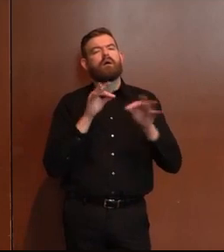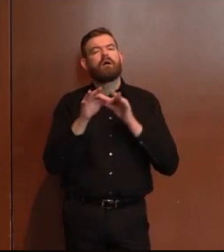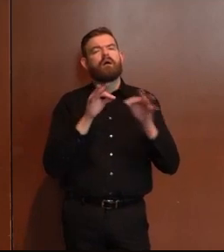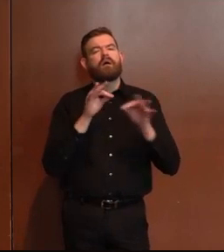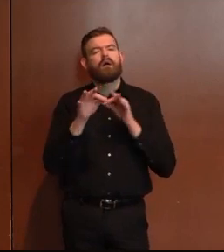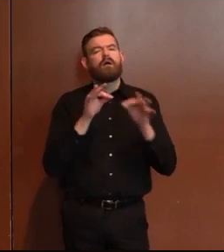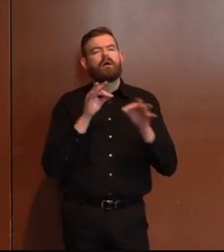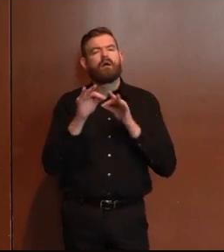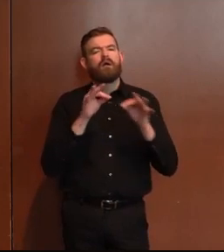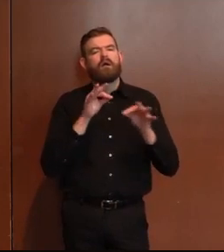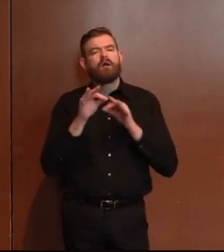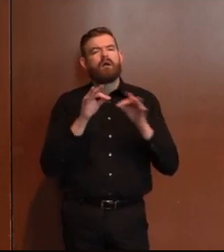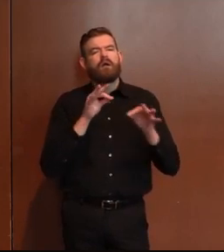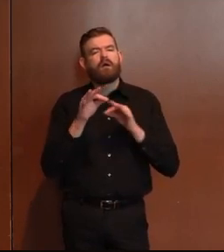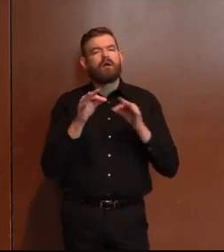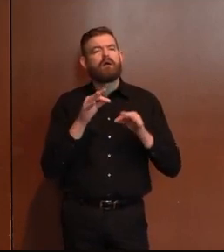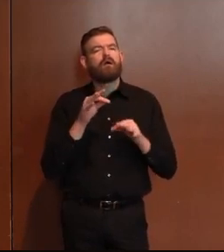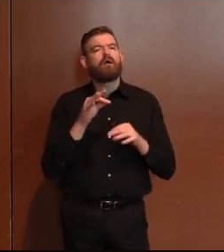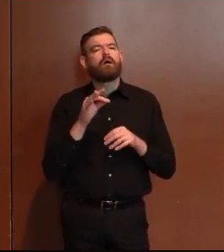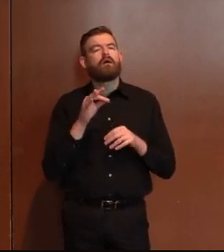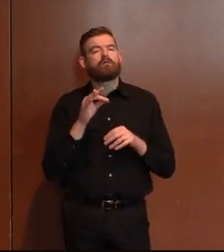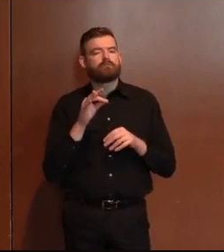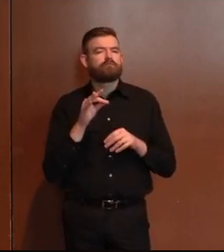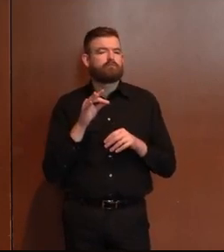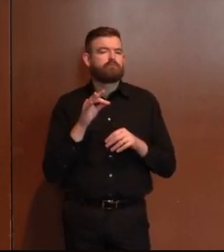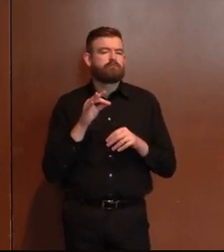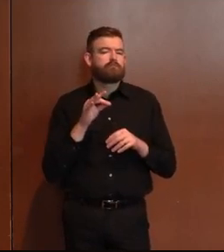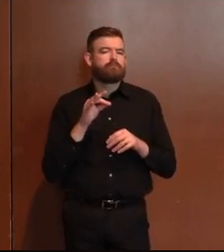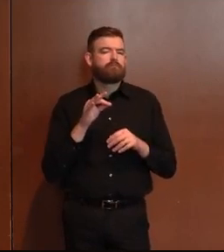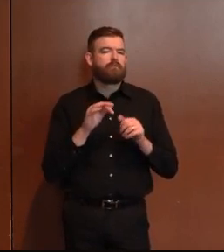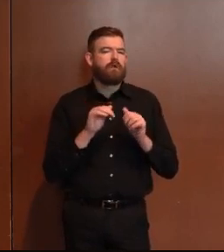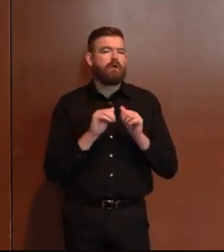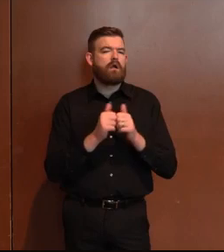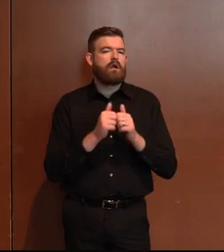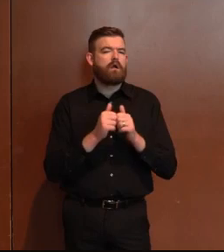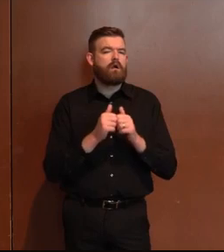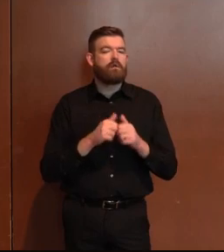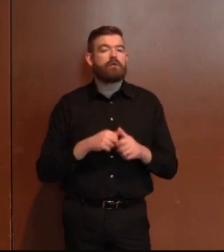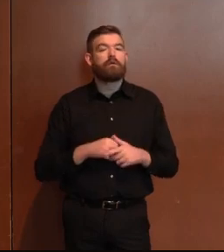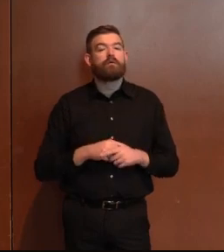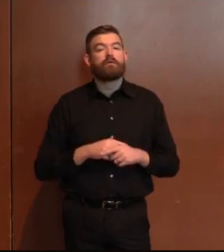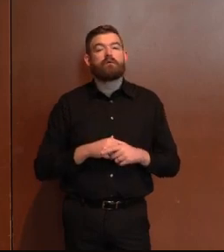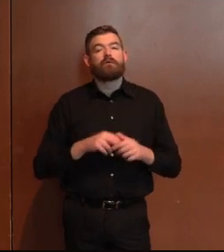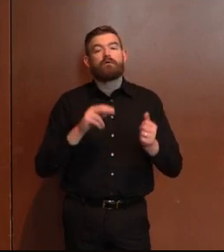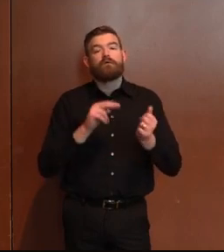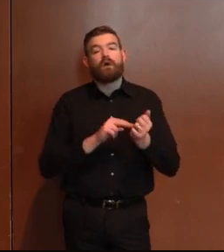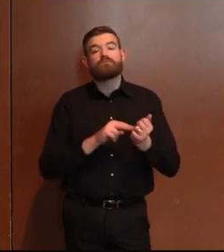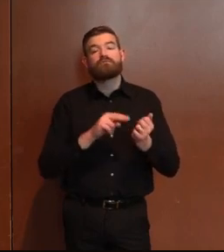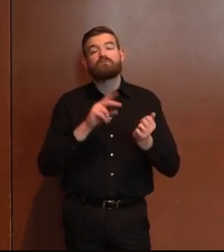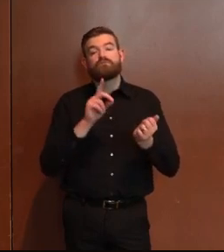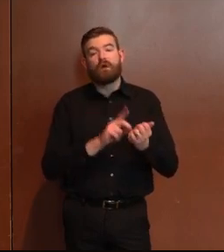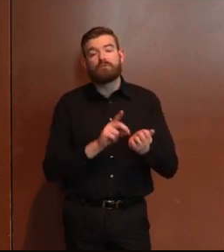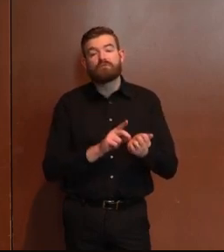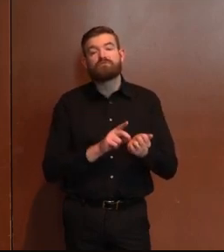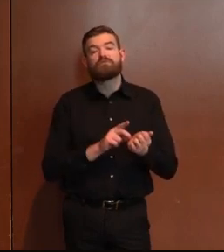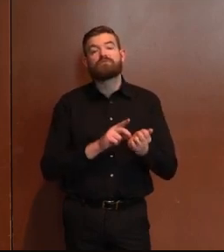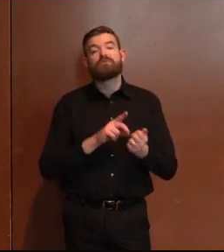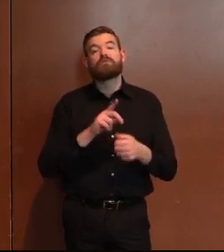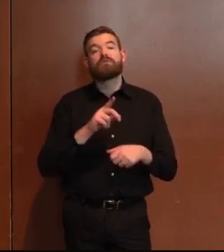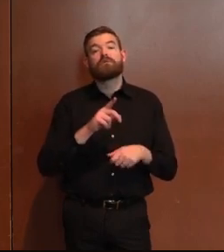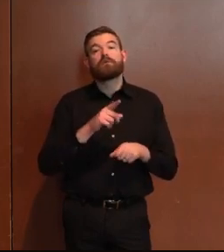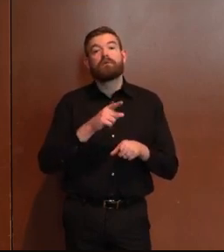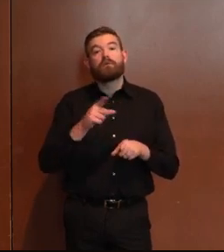the particular question, symptomatic healthcare workers who have tested positive for COVID-19 may return to work, and